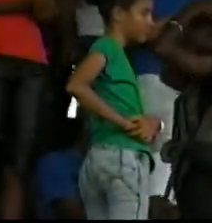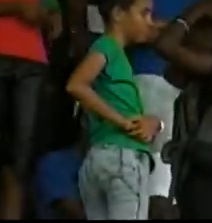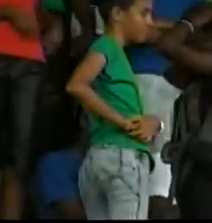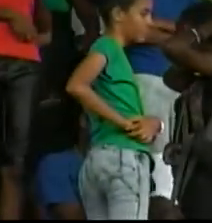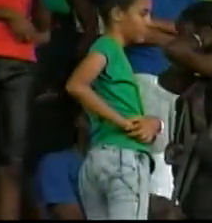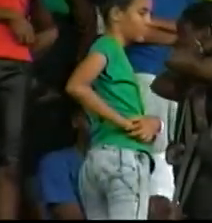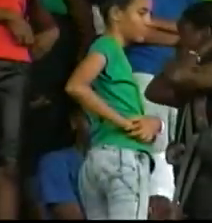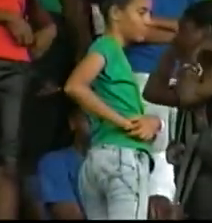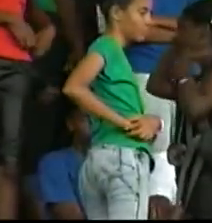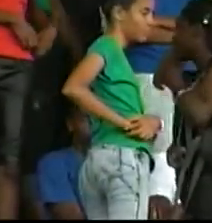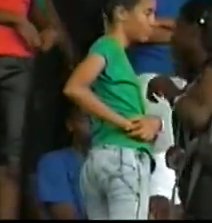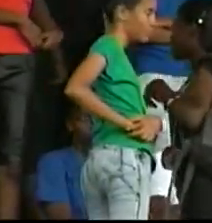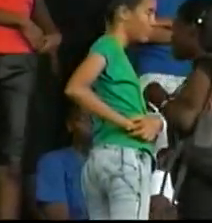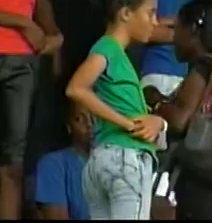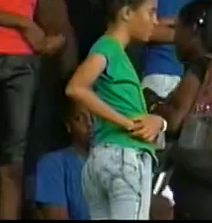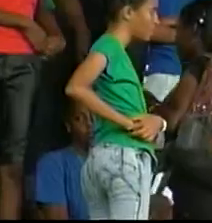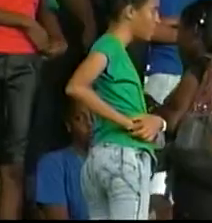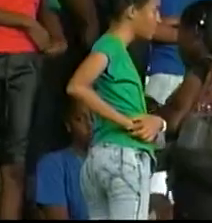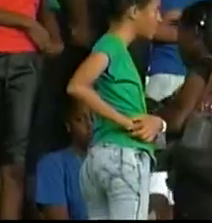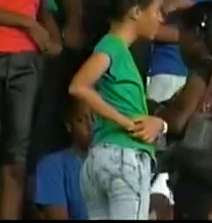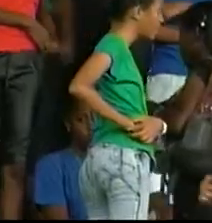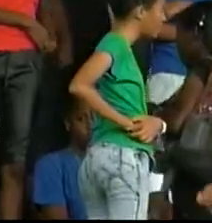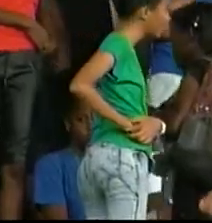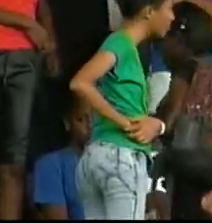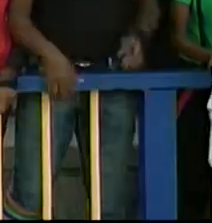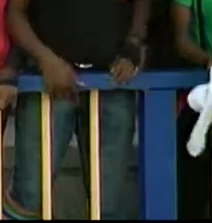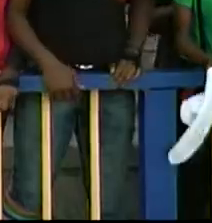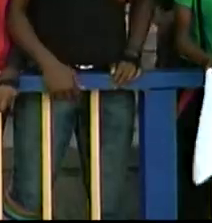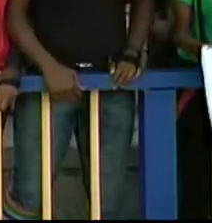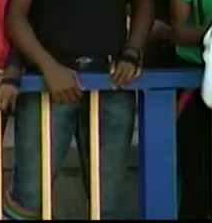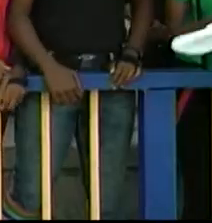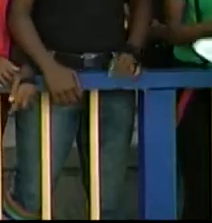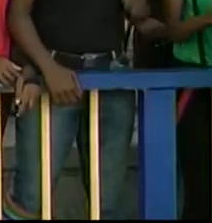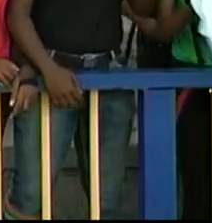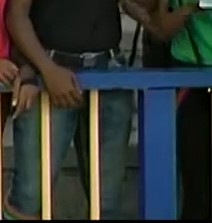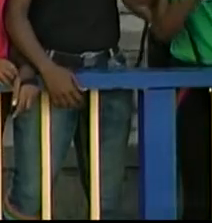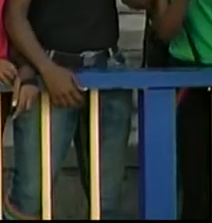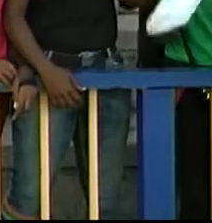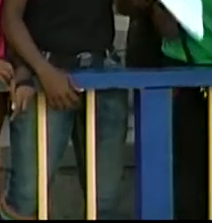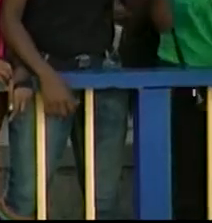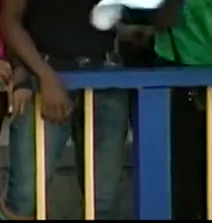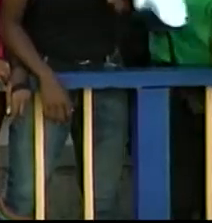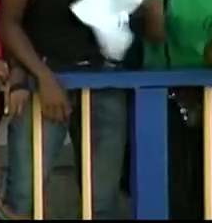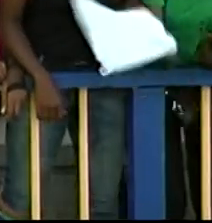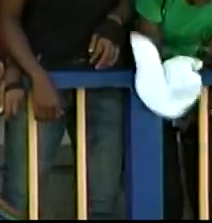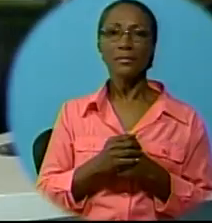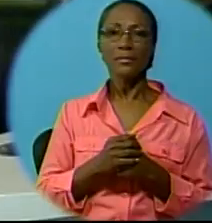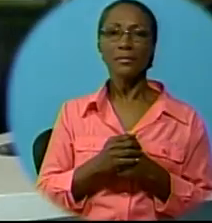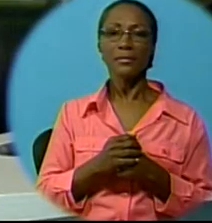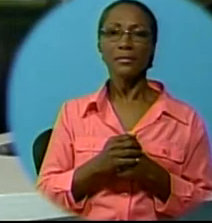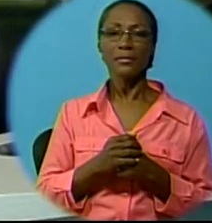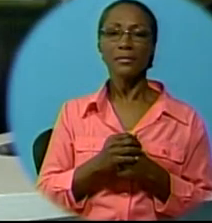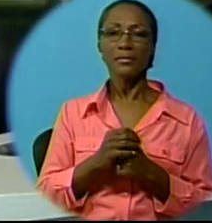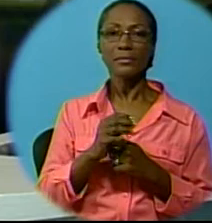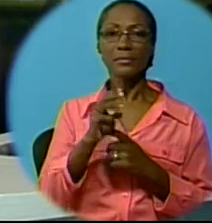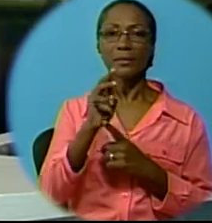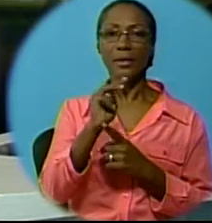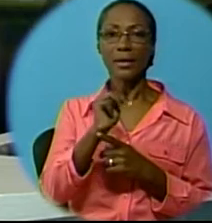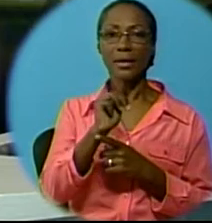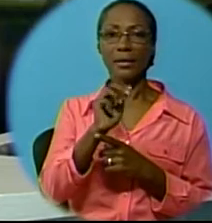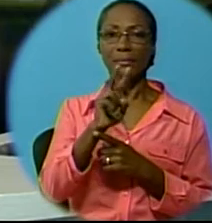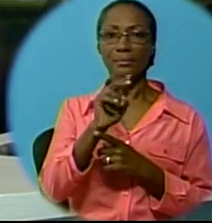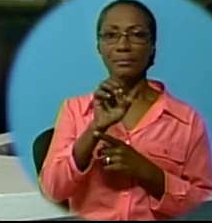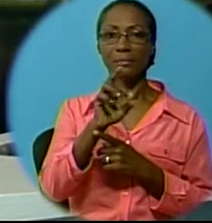45.50. I tell you what, Christchurch Foundation ready for inter-school sports. The